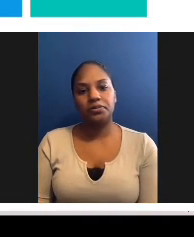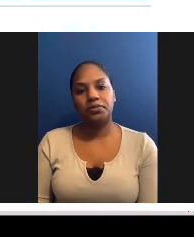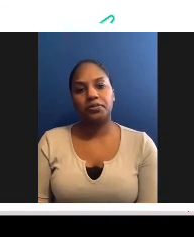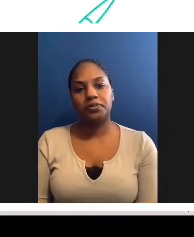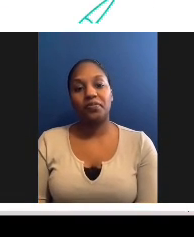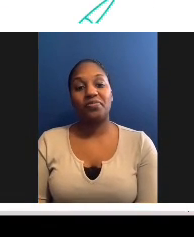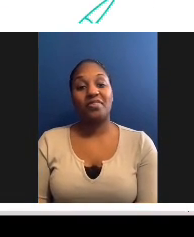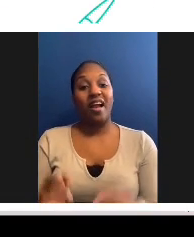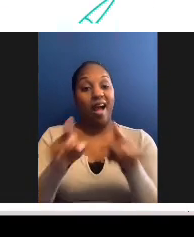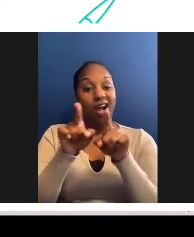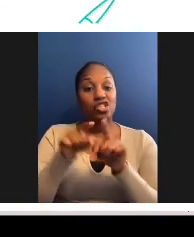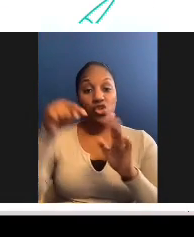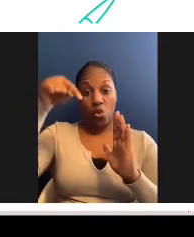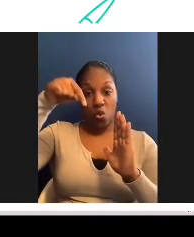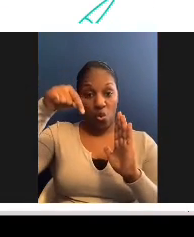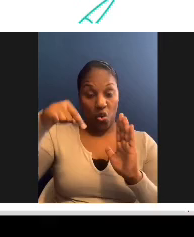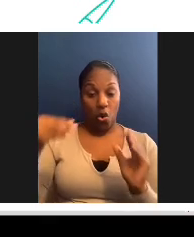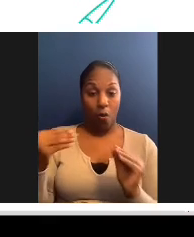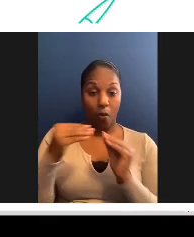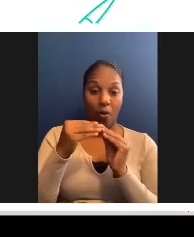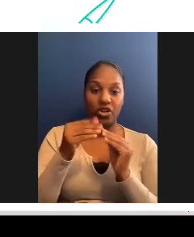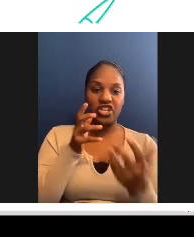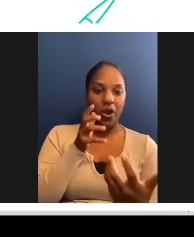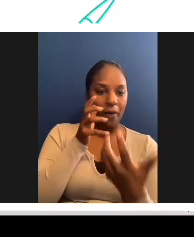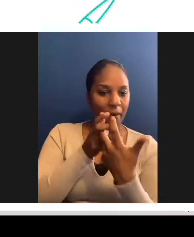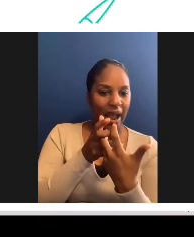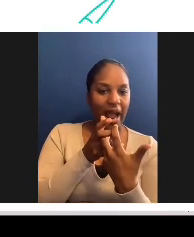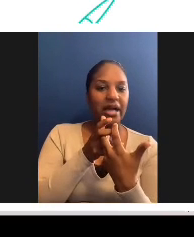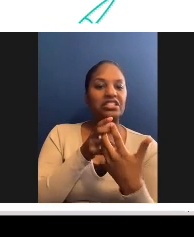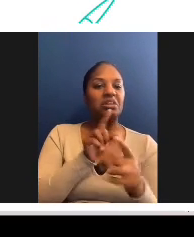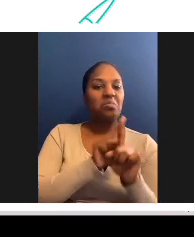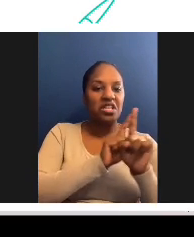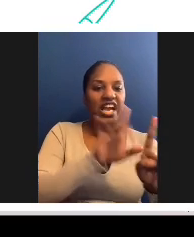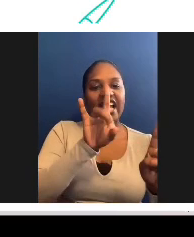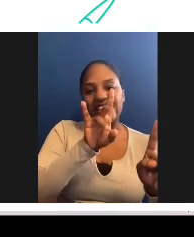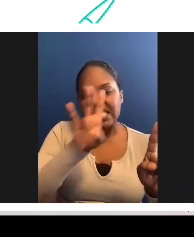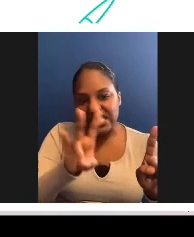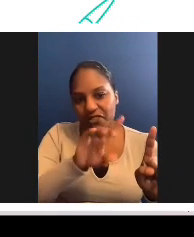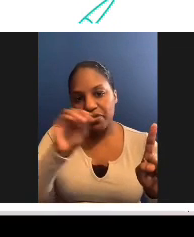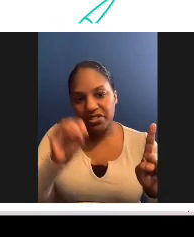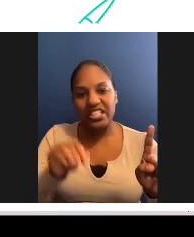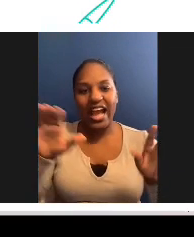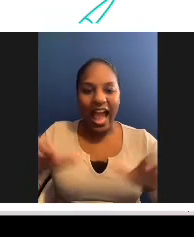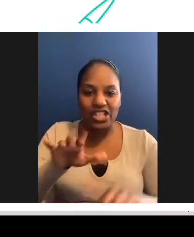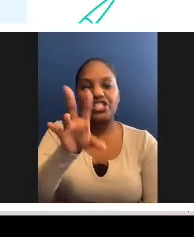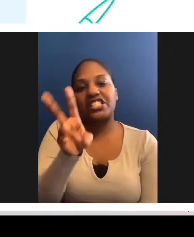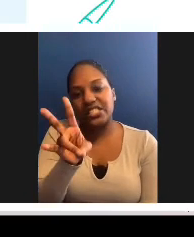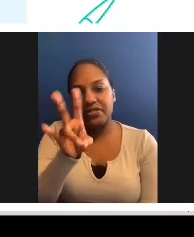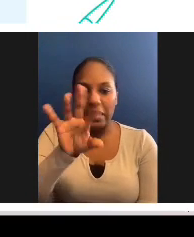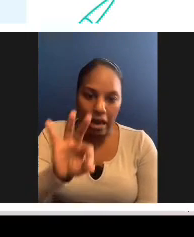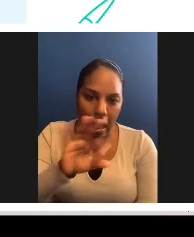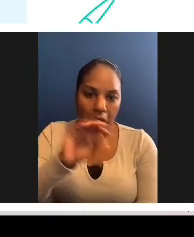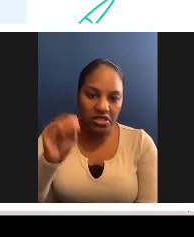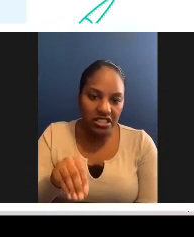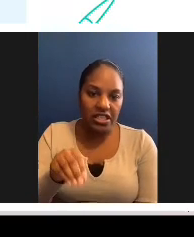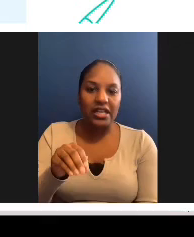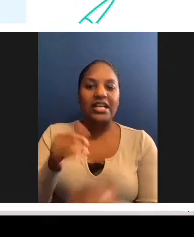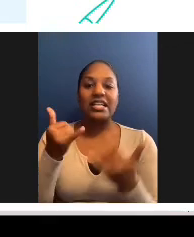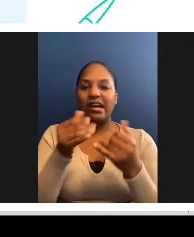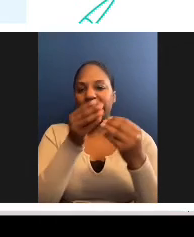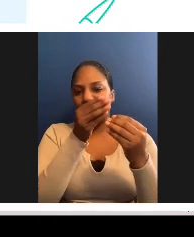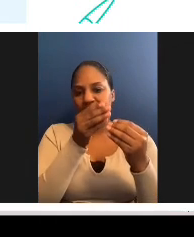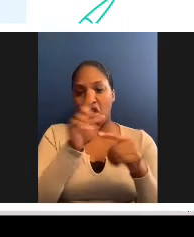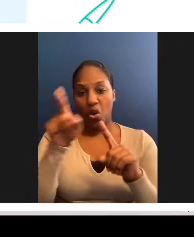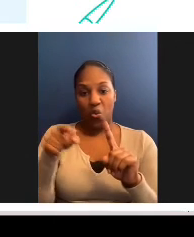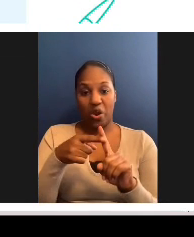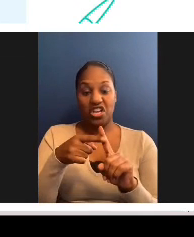As you scroll down, it also will say, you know, that you match mentor like 87%, action taker 79%. Now, once you take the me,